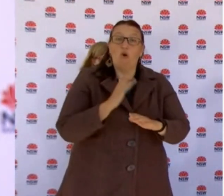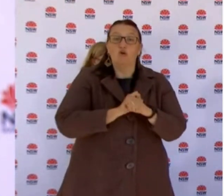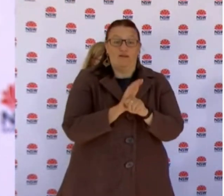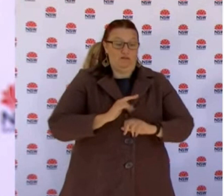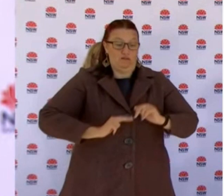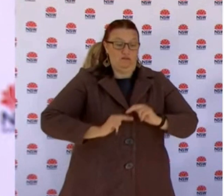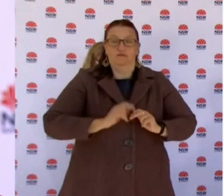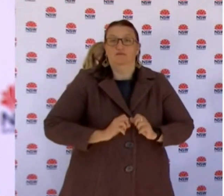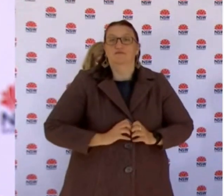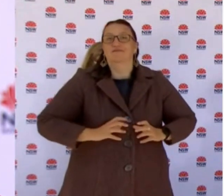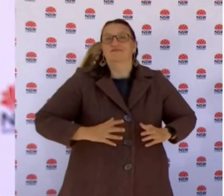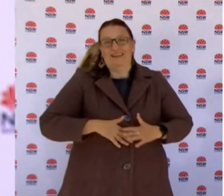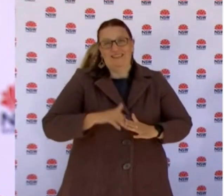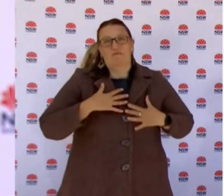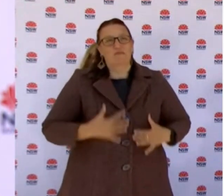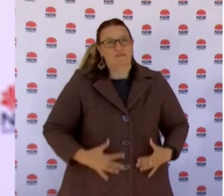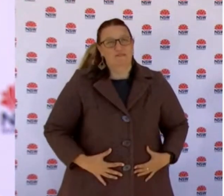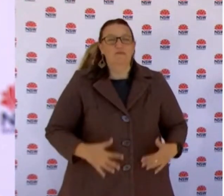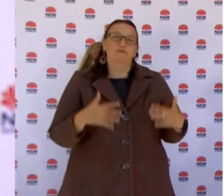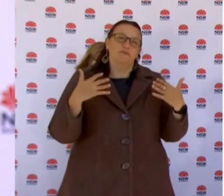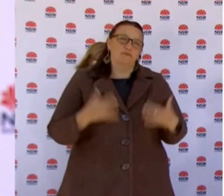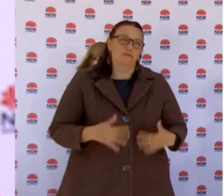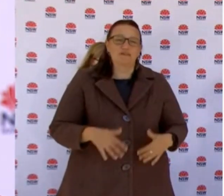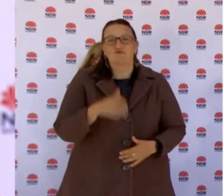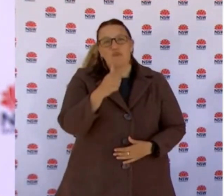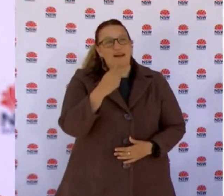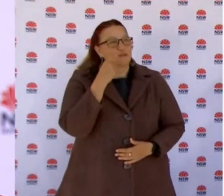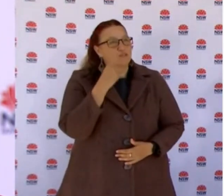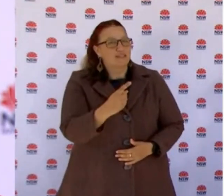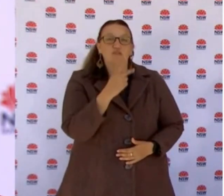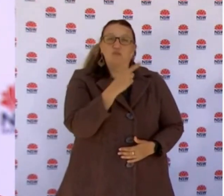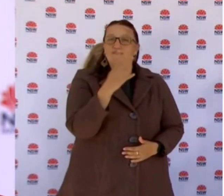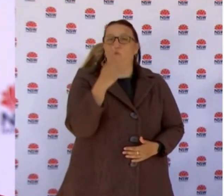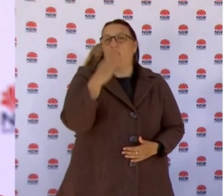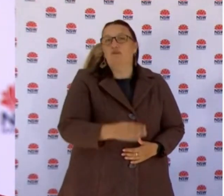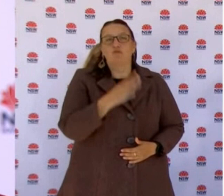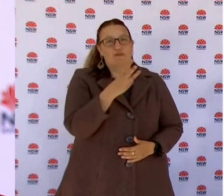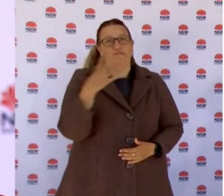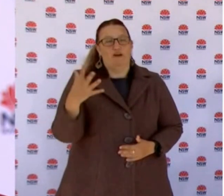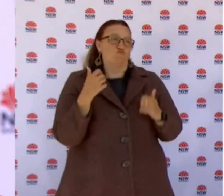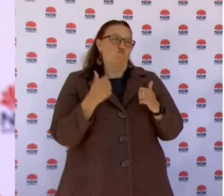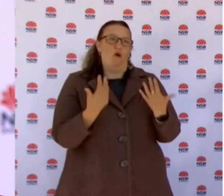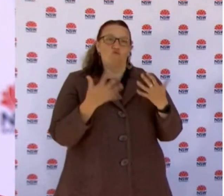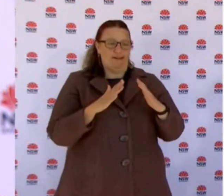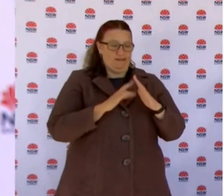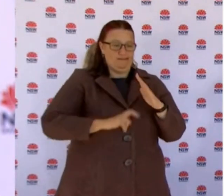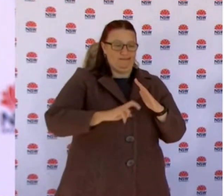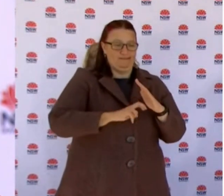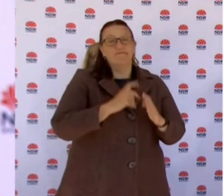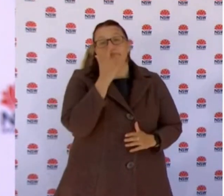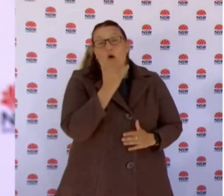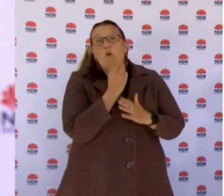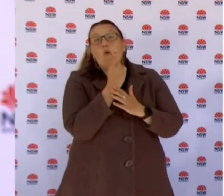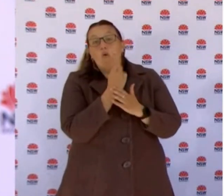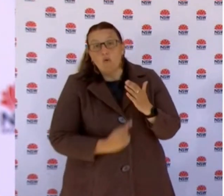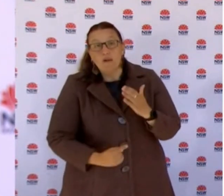those 35 were in isolation for that entire period. So health is obviously more concerned with the 7 cases that were in